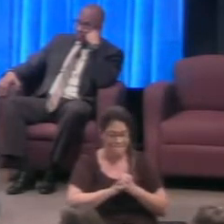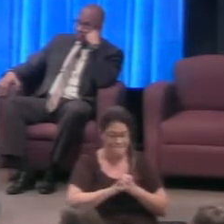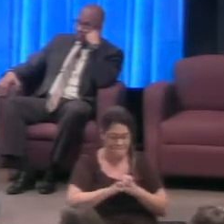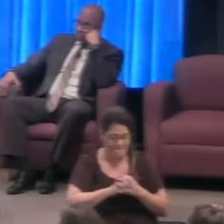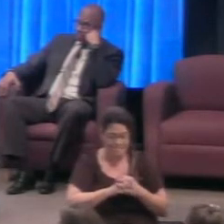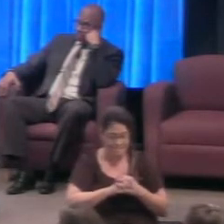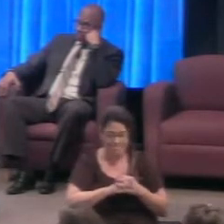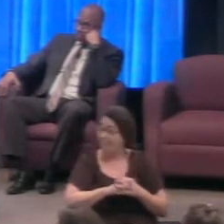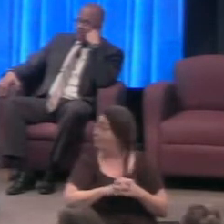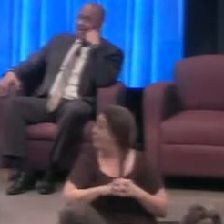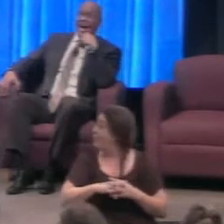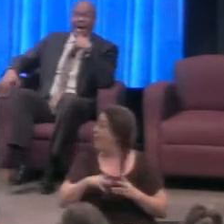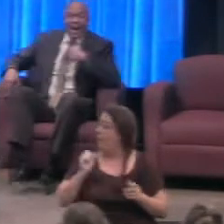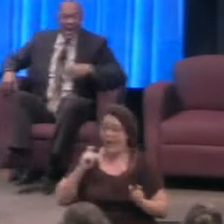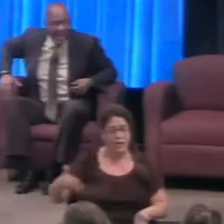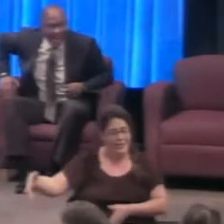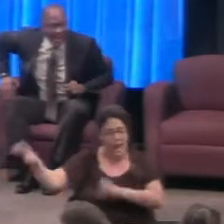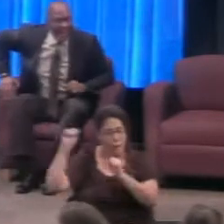go ahead. All right.